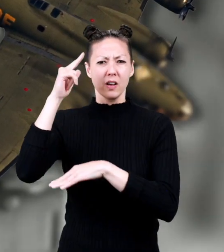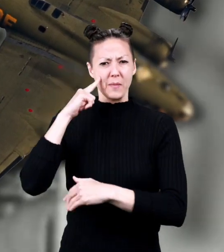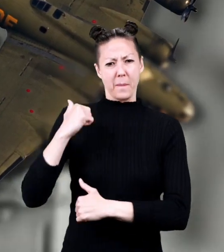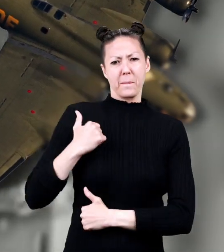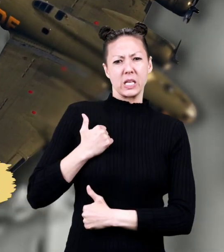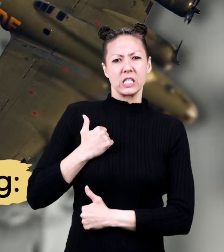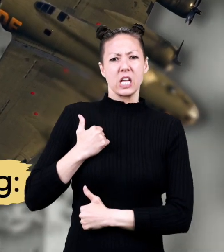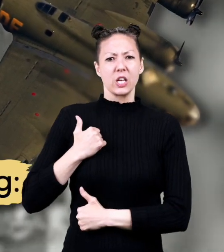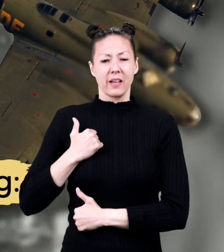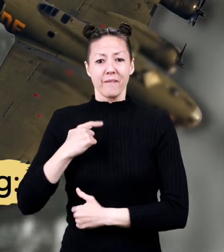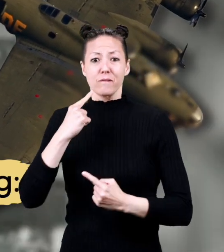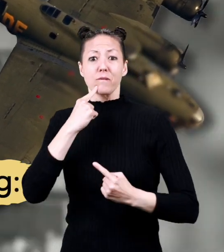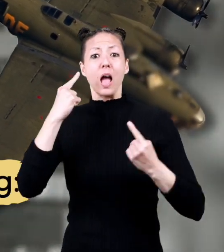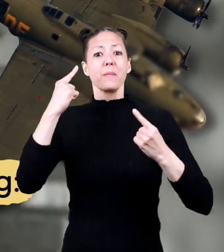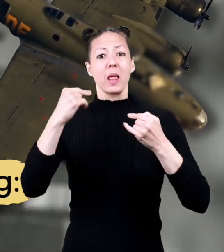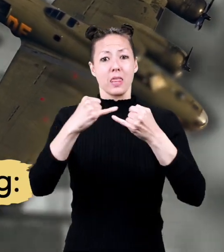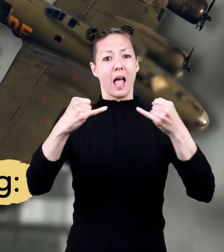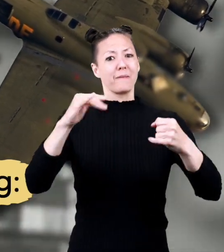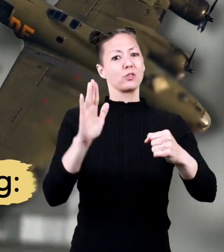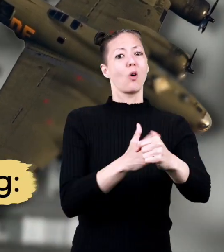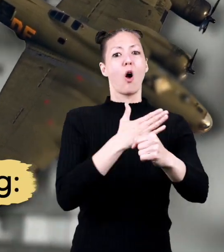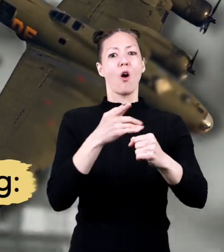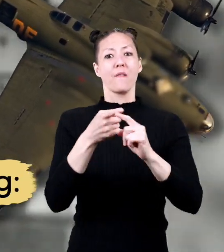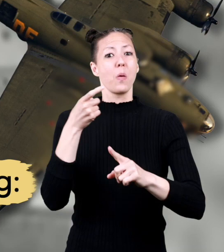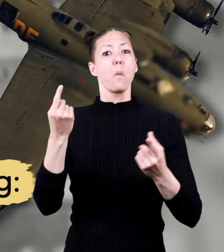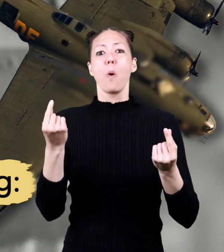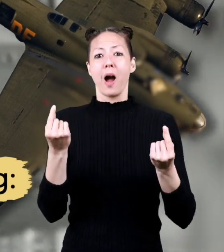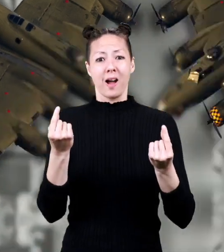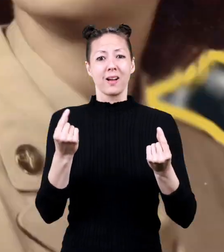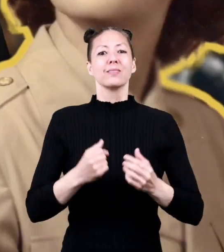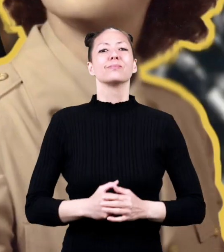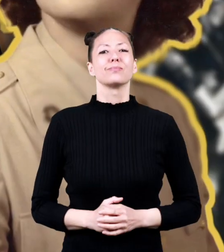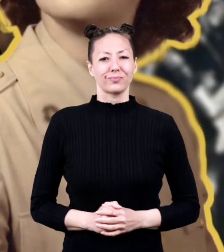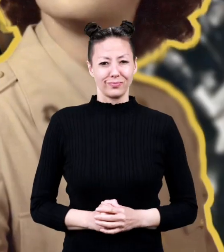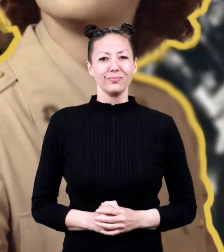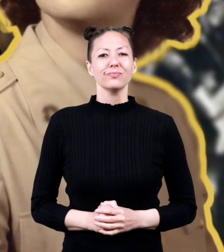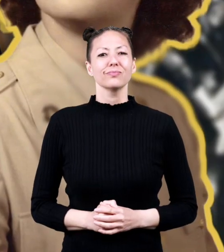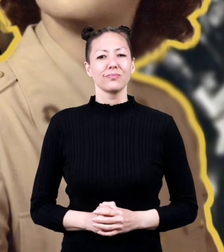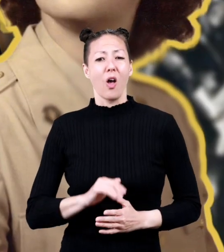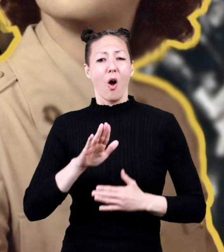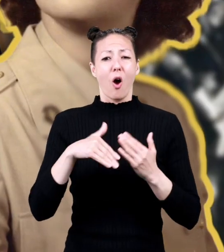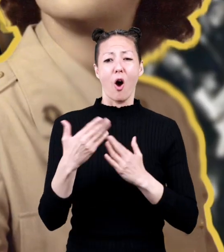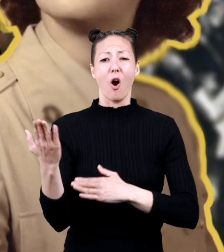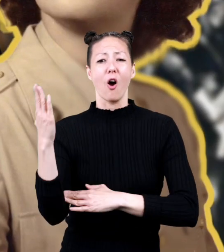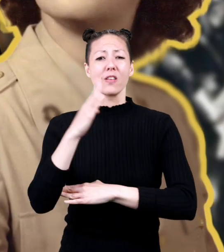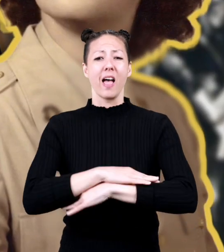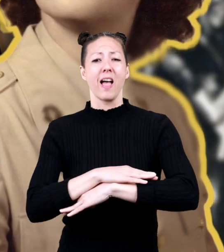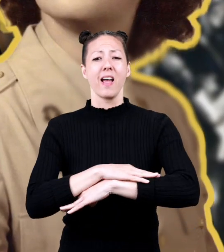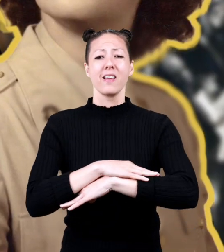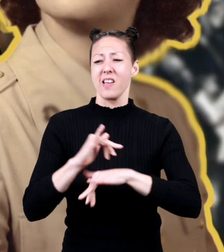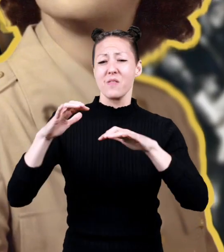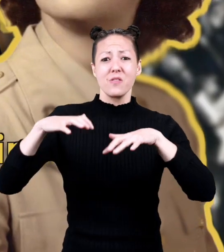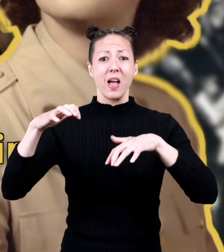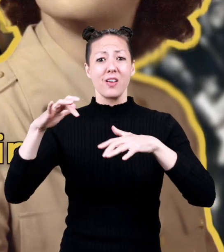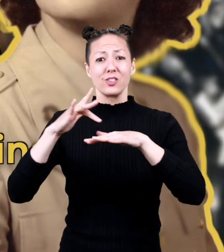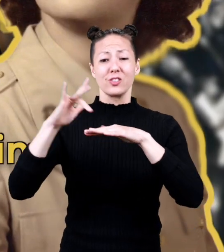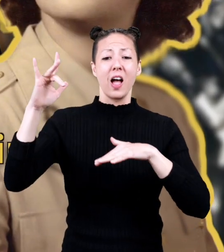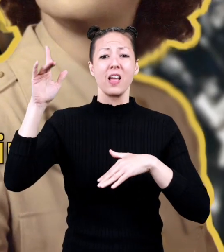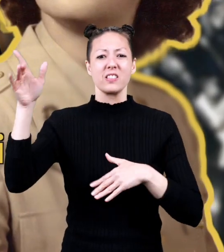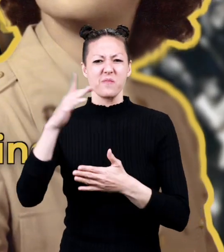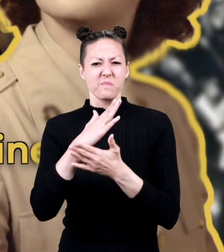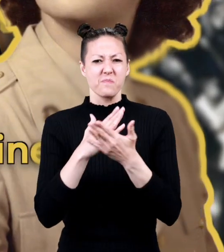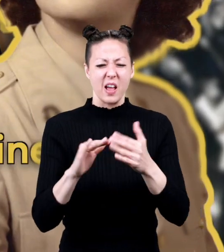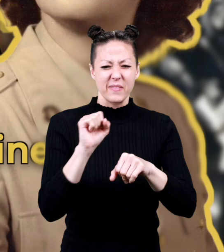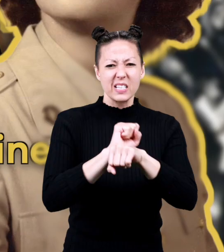military. Here is a famous line from the song. All the day long, whether rain or shine, she's